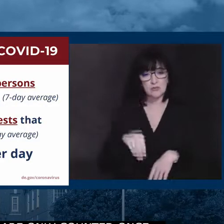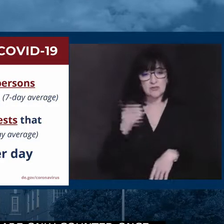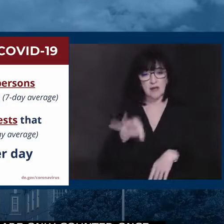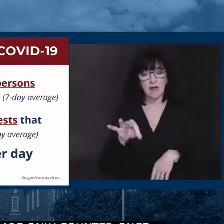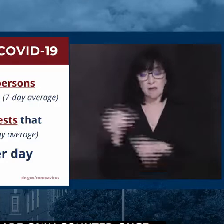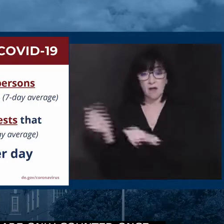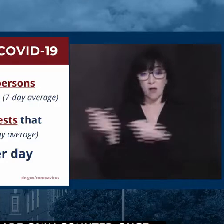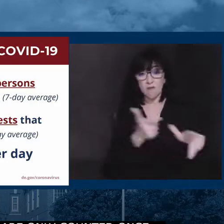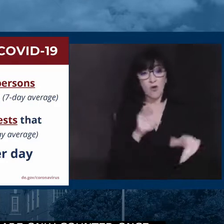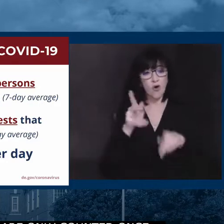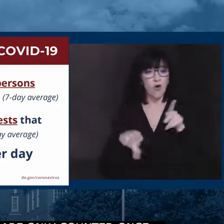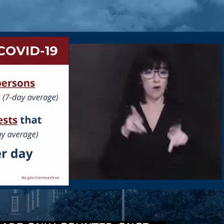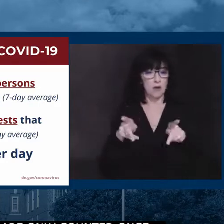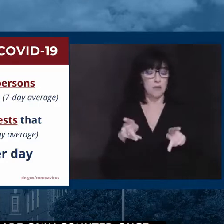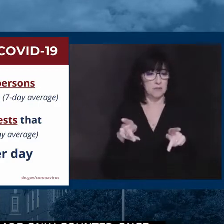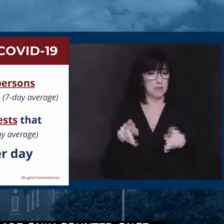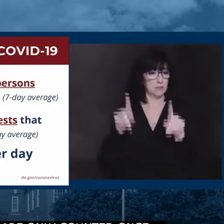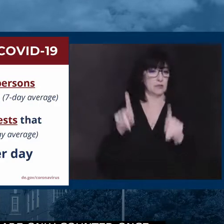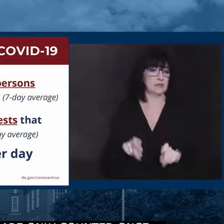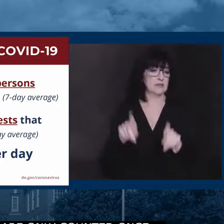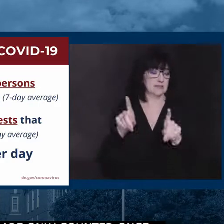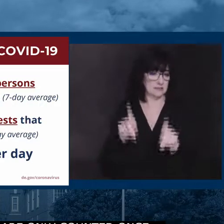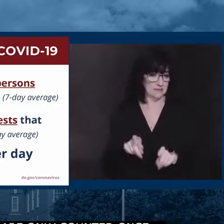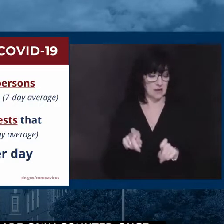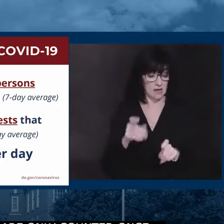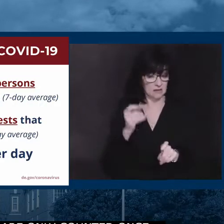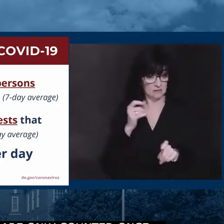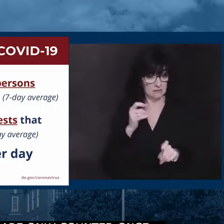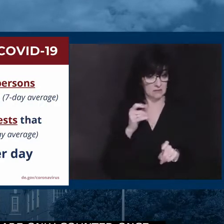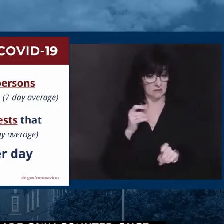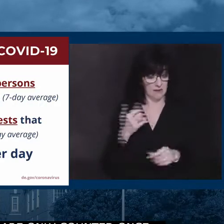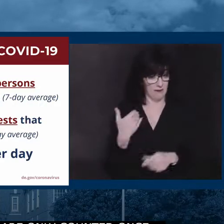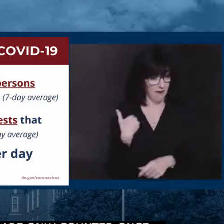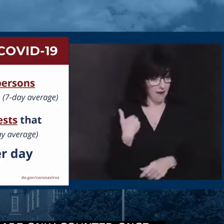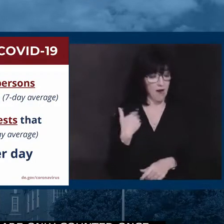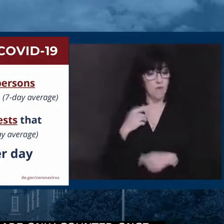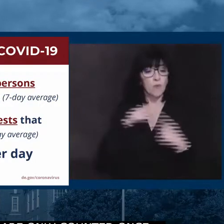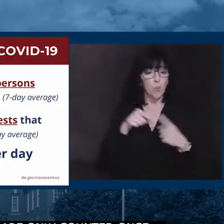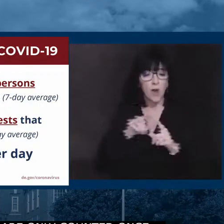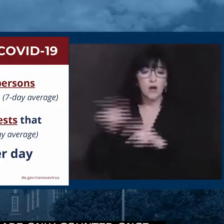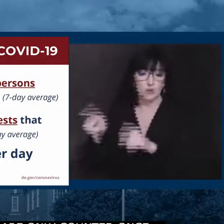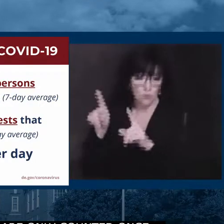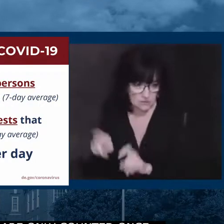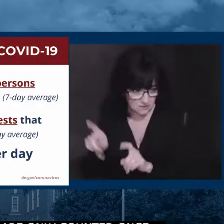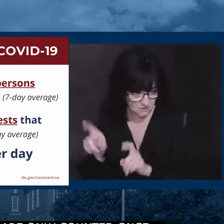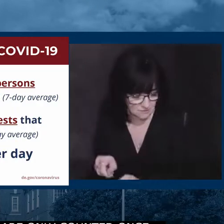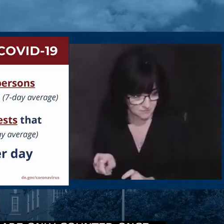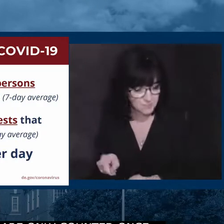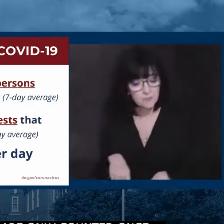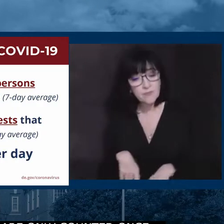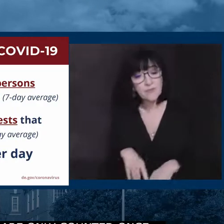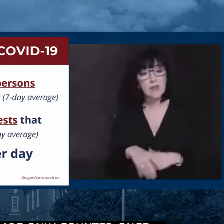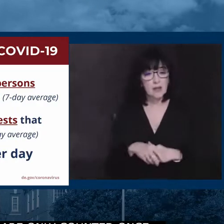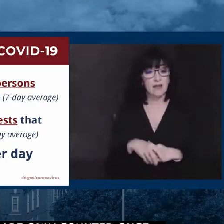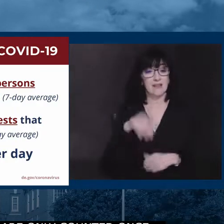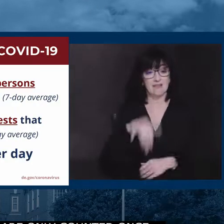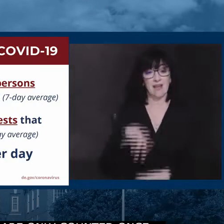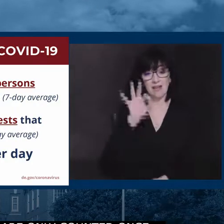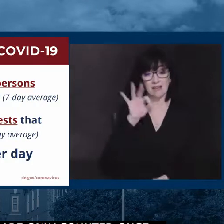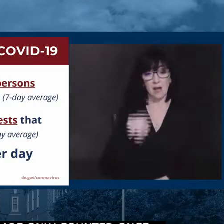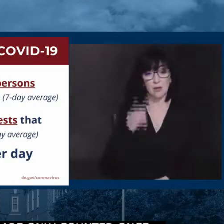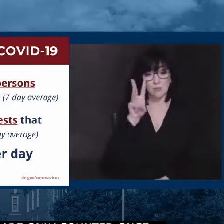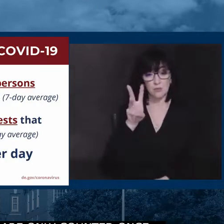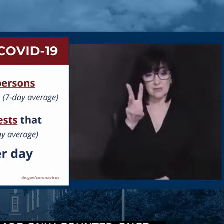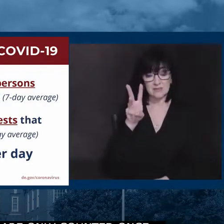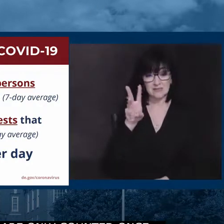So that's a measure over 7 days. And then well over our 5% target,